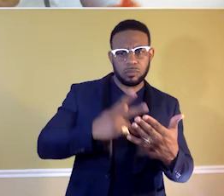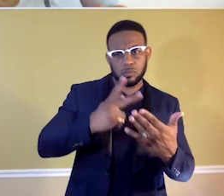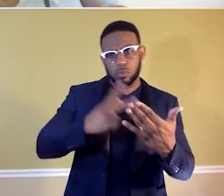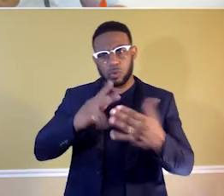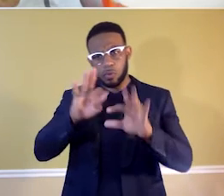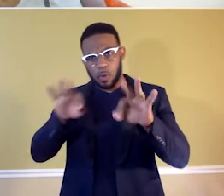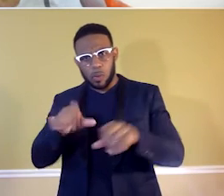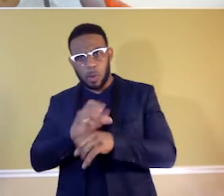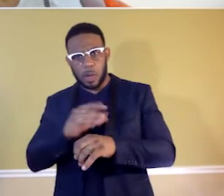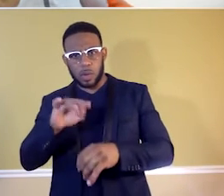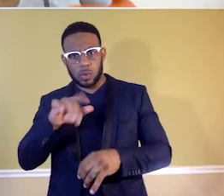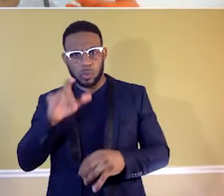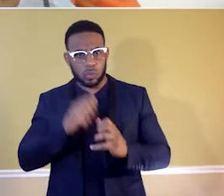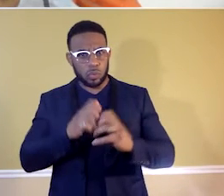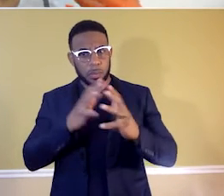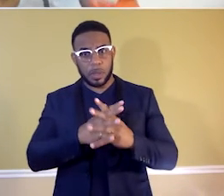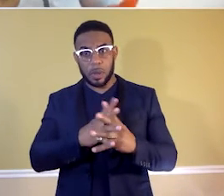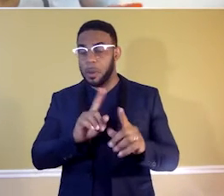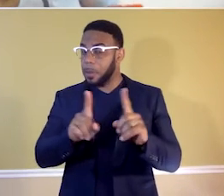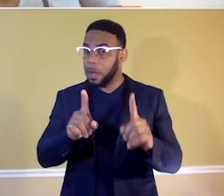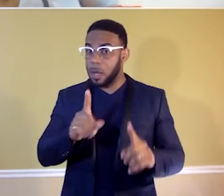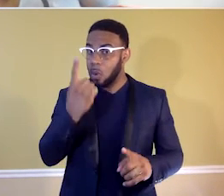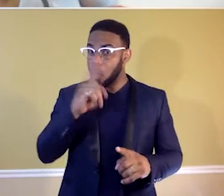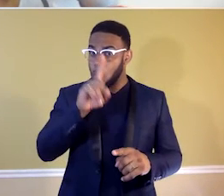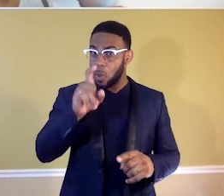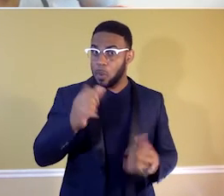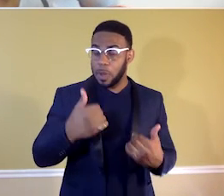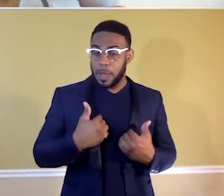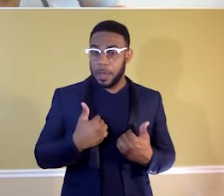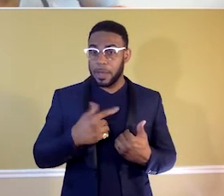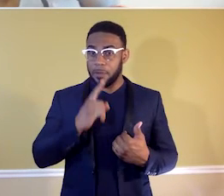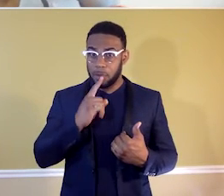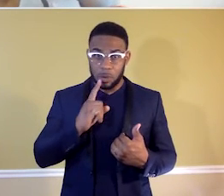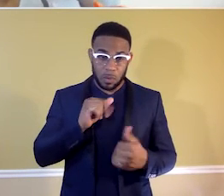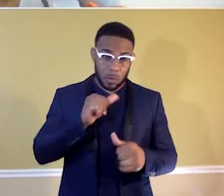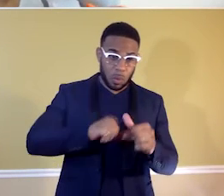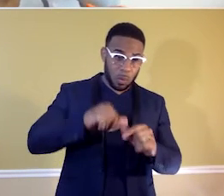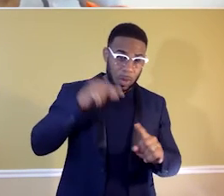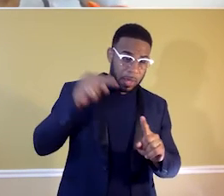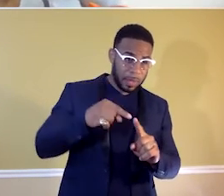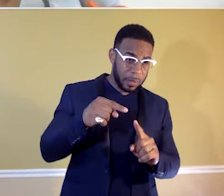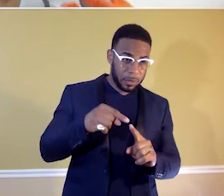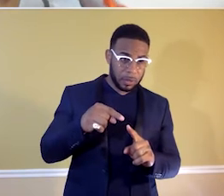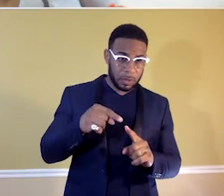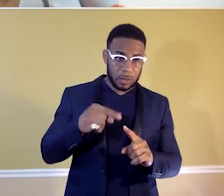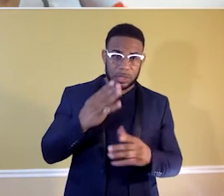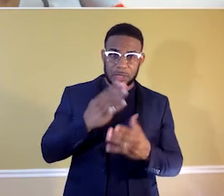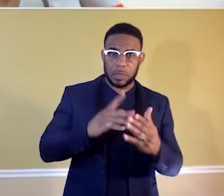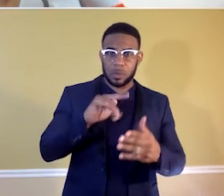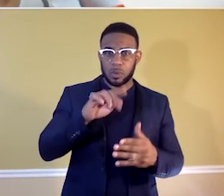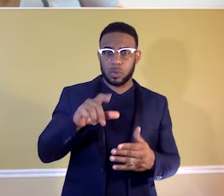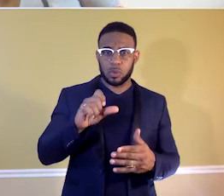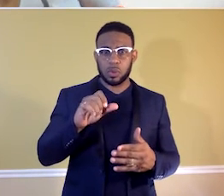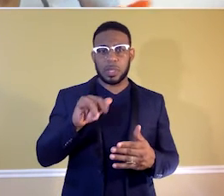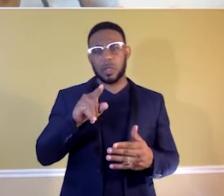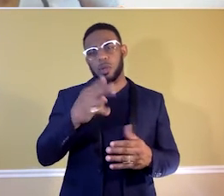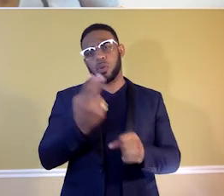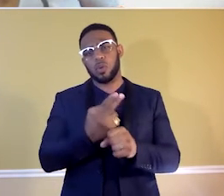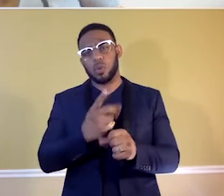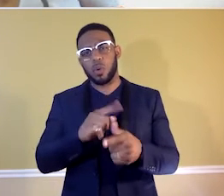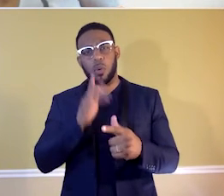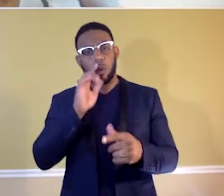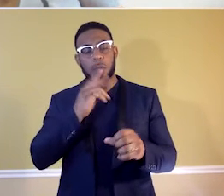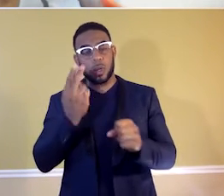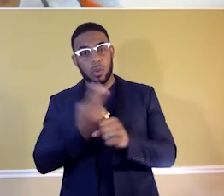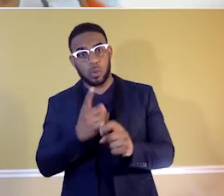framework and tools you built, but one question we had was around some of the tools that you used or will